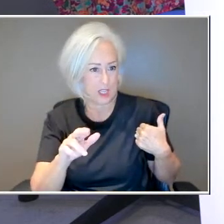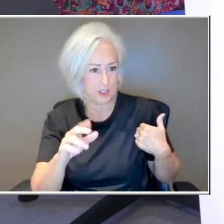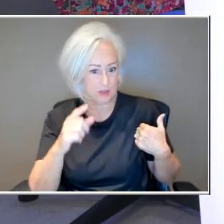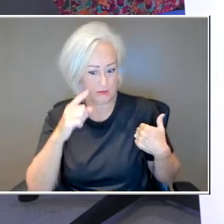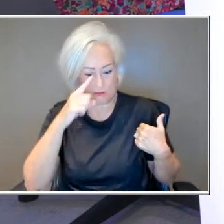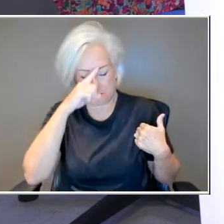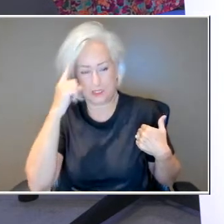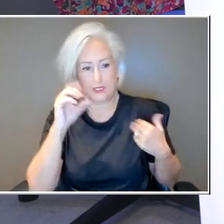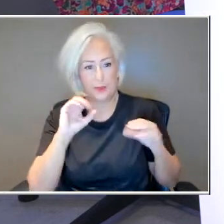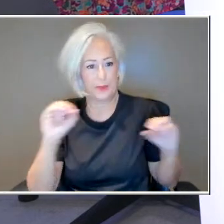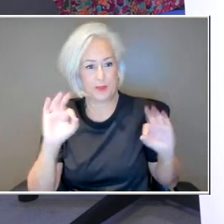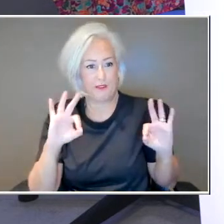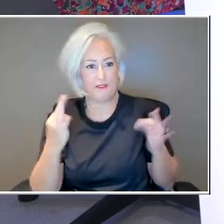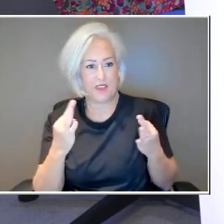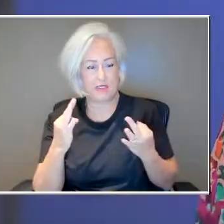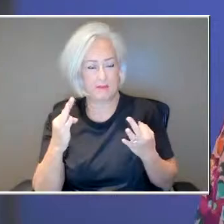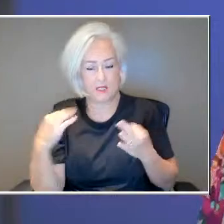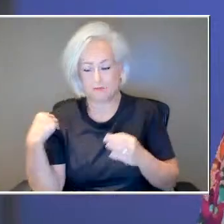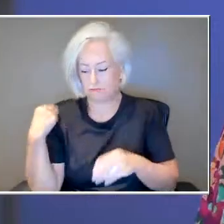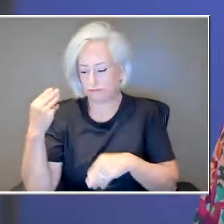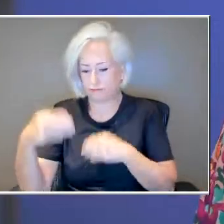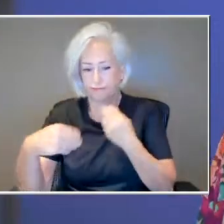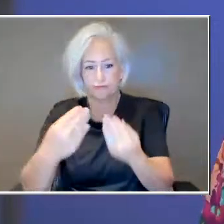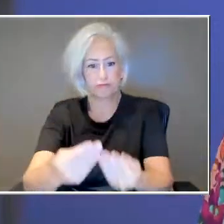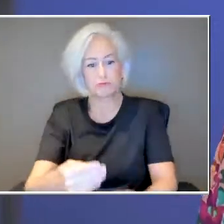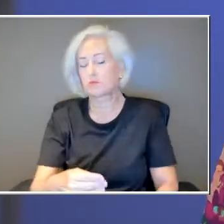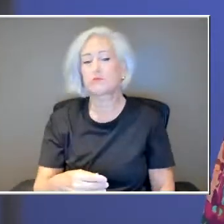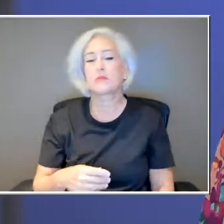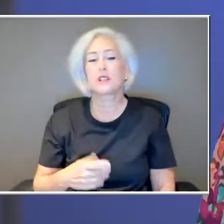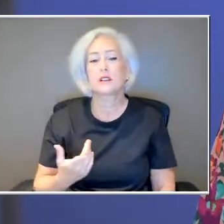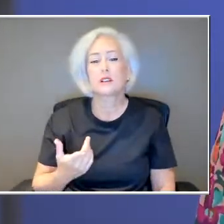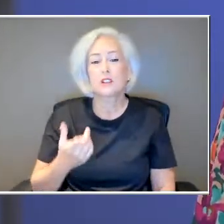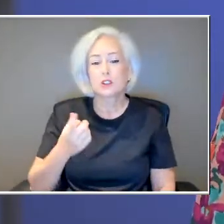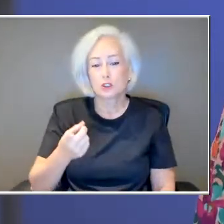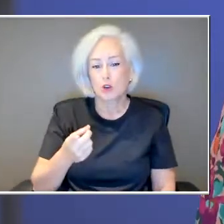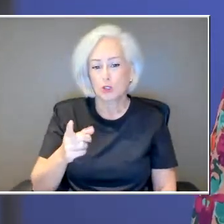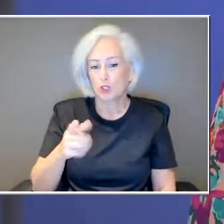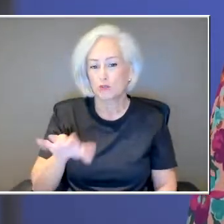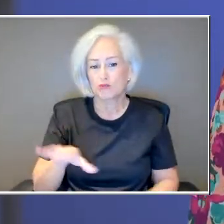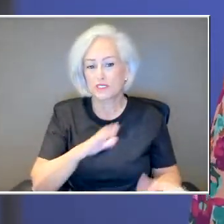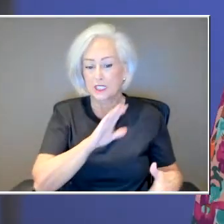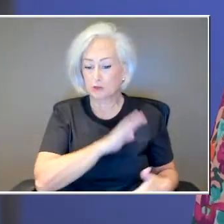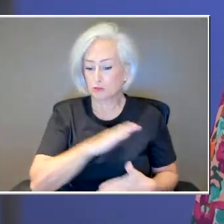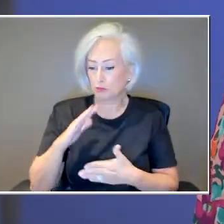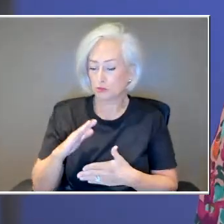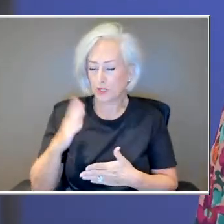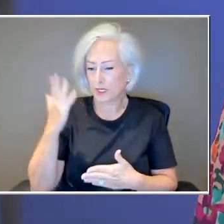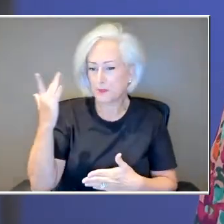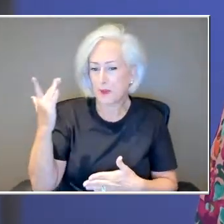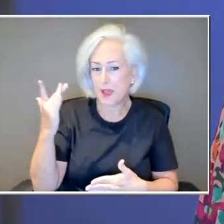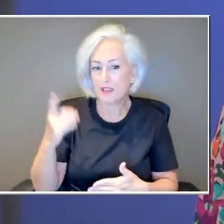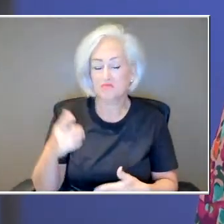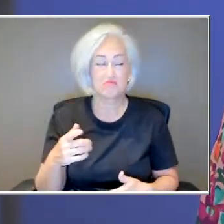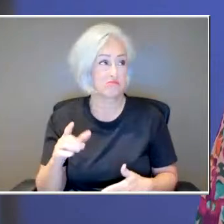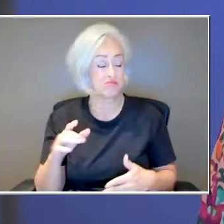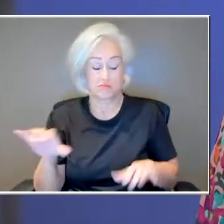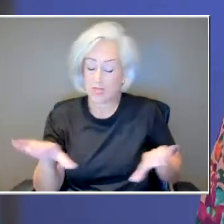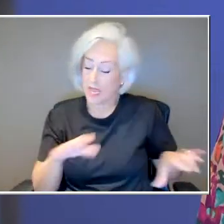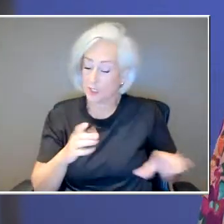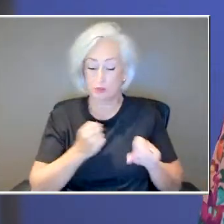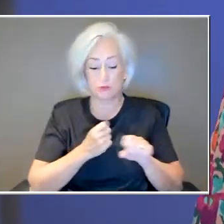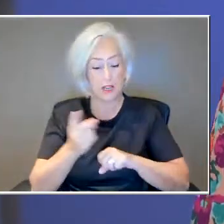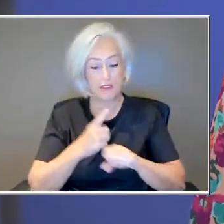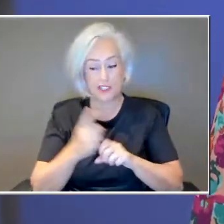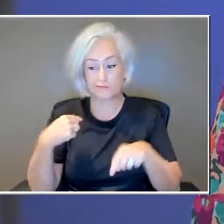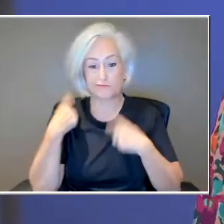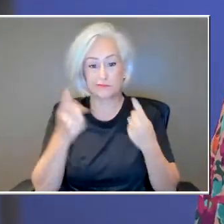get a screening? It was just something I've always done since I was 40 years old. It's something that I go preventatively do for